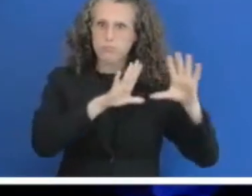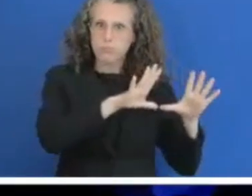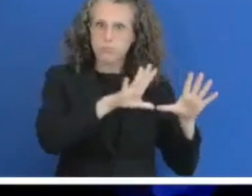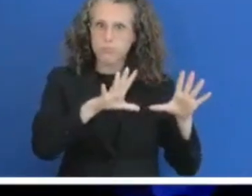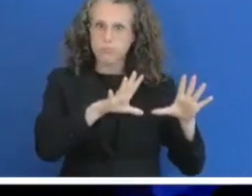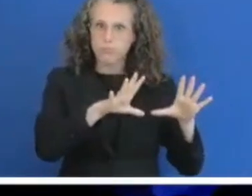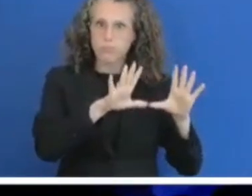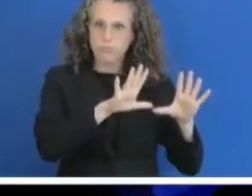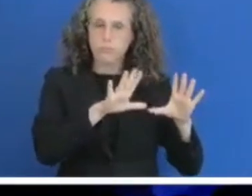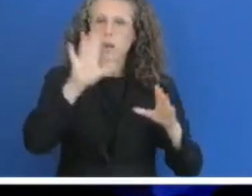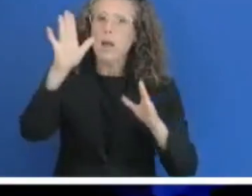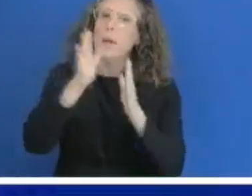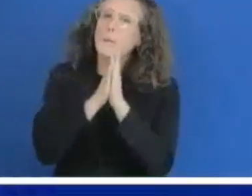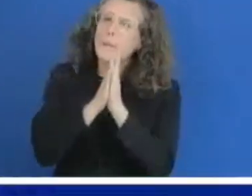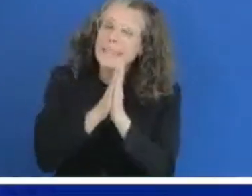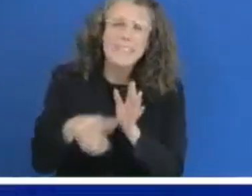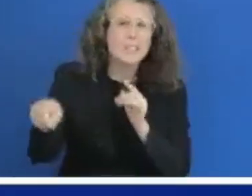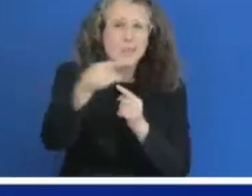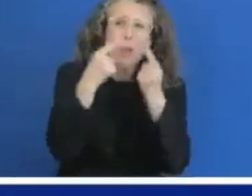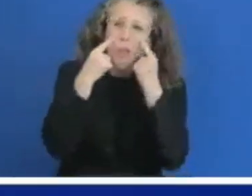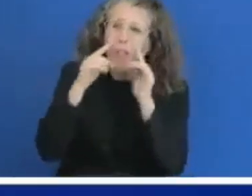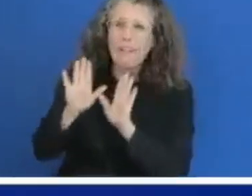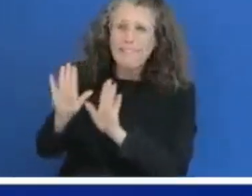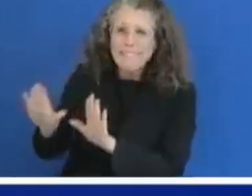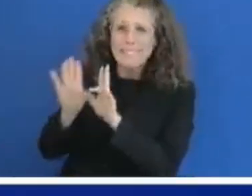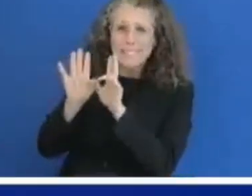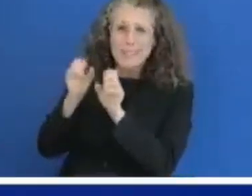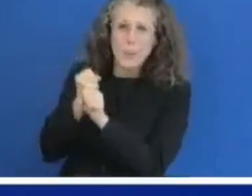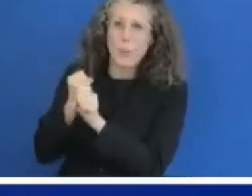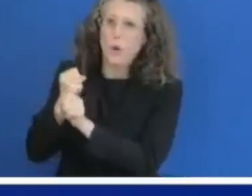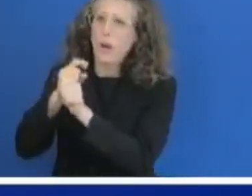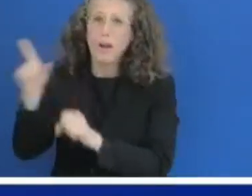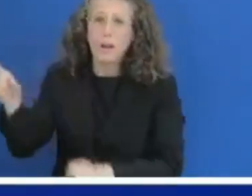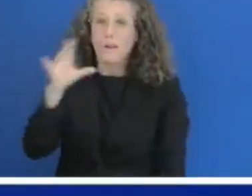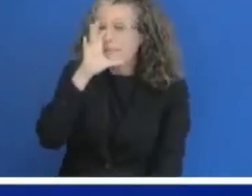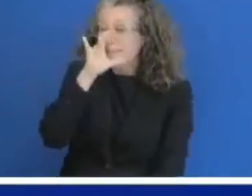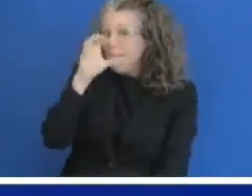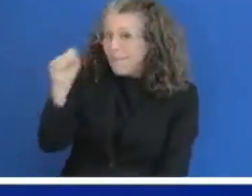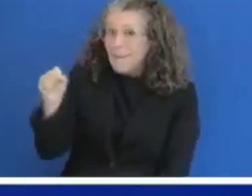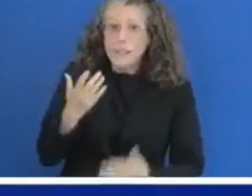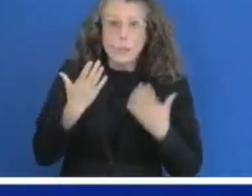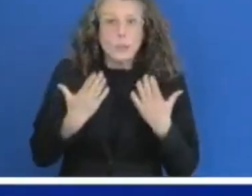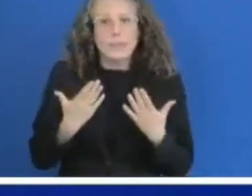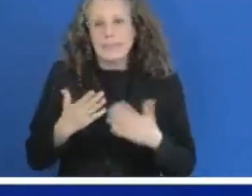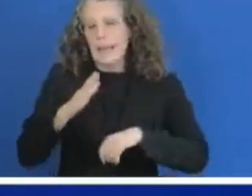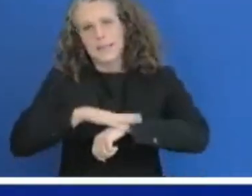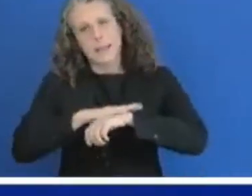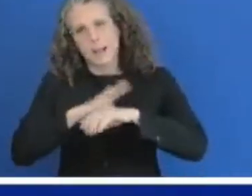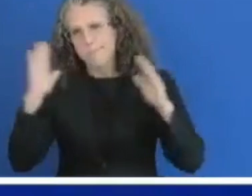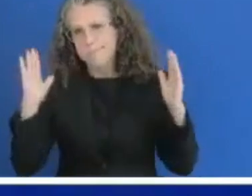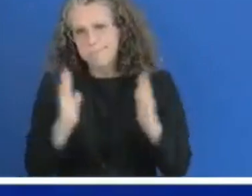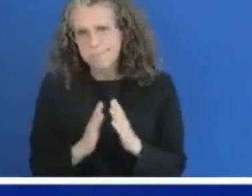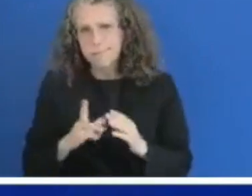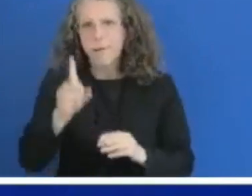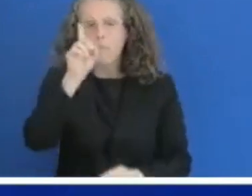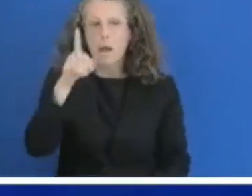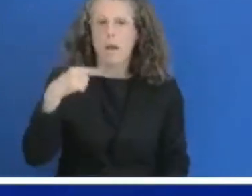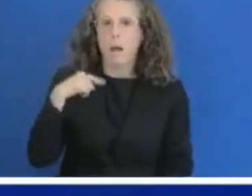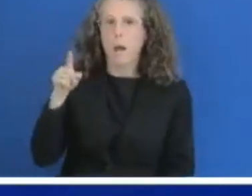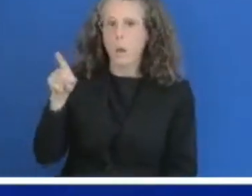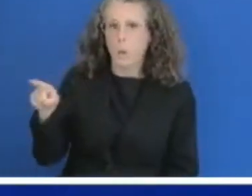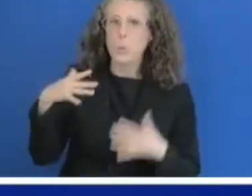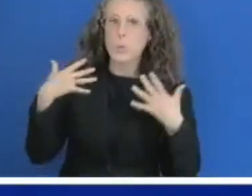Please look into Shanil's work on this because it's completely fascinating. I mean, we don't have time today, but what really struck me is that